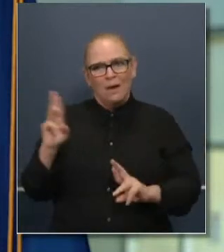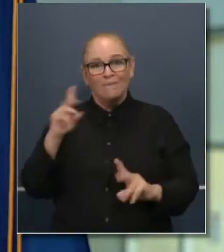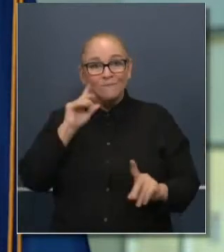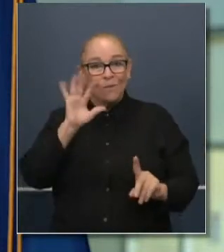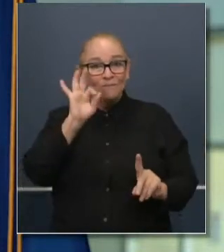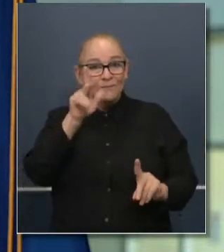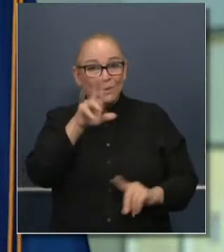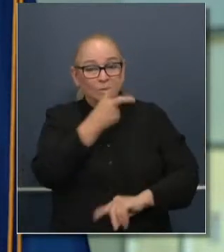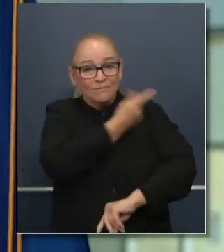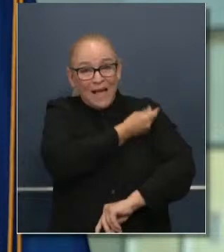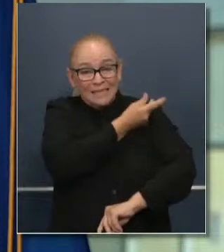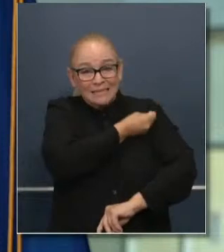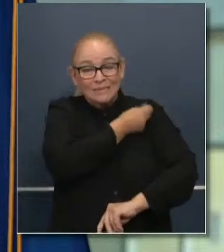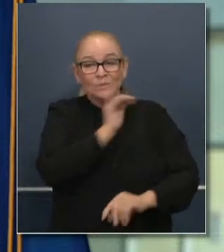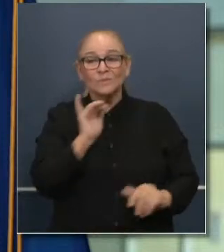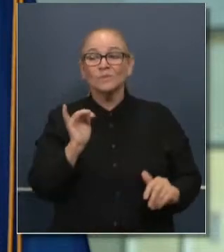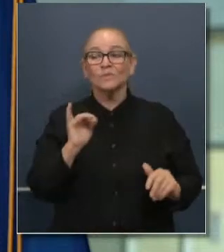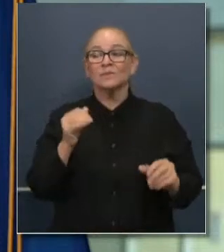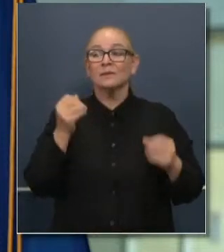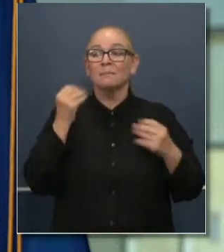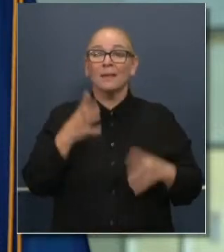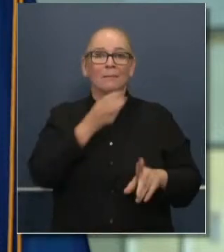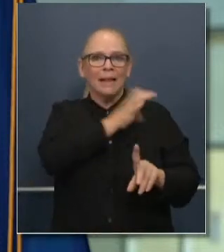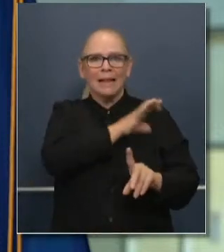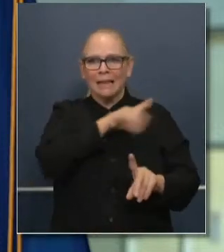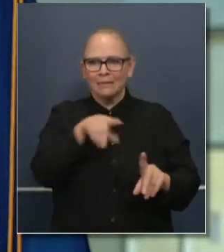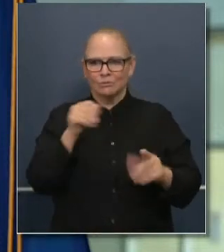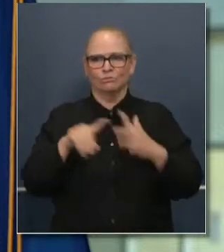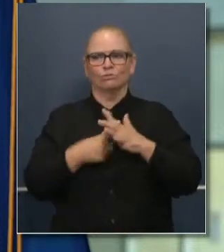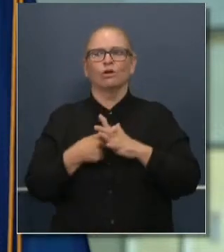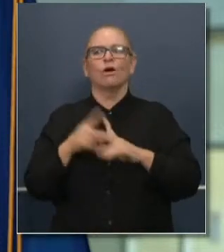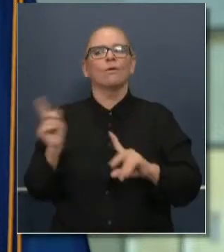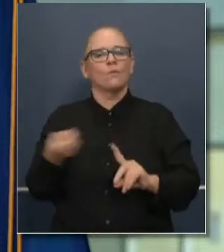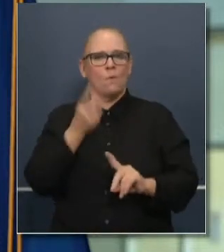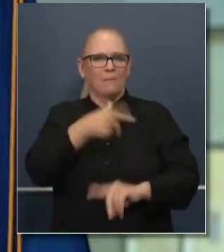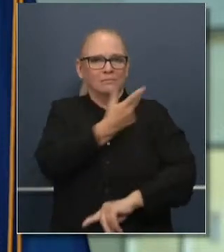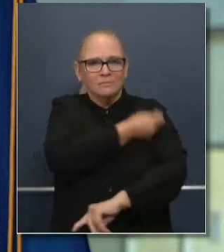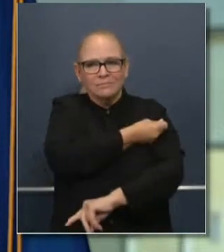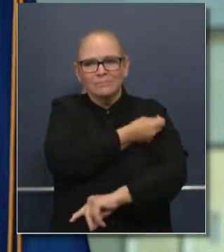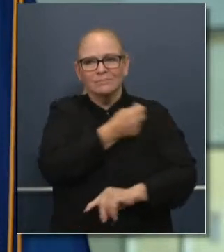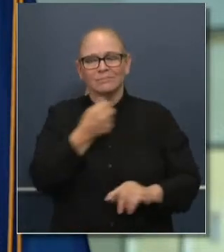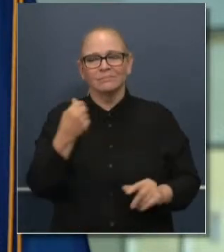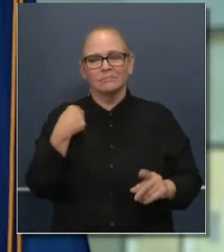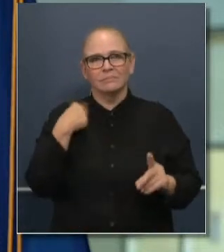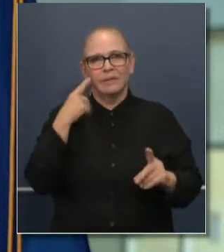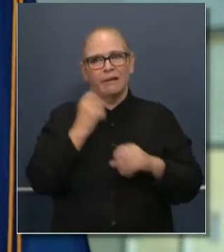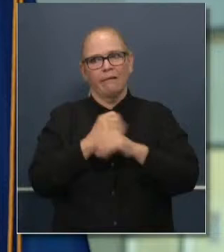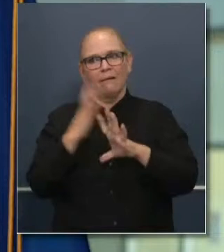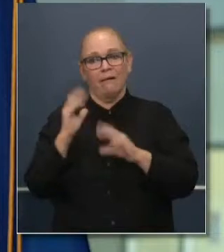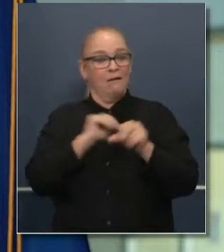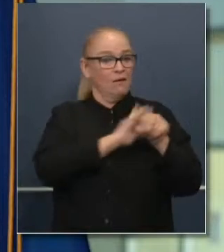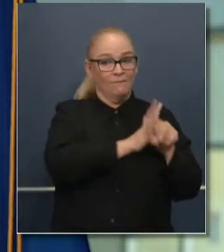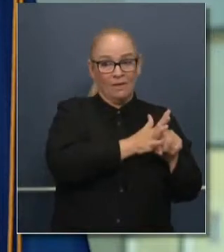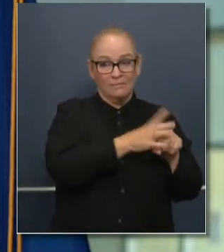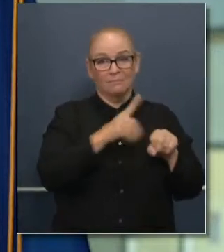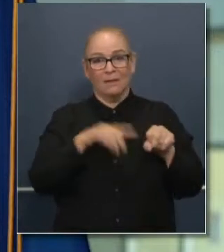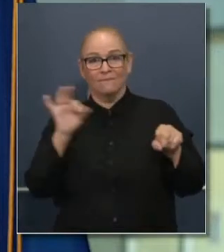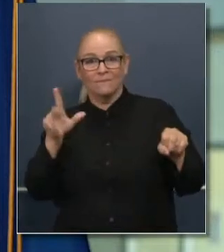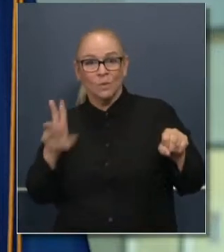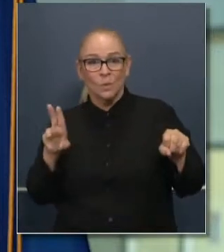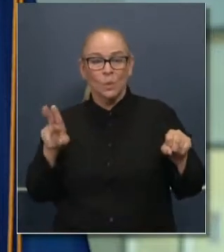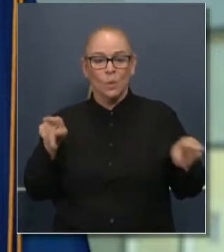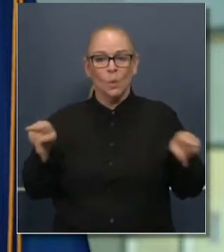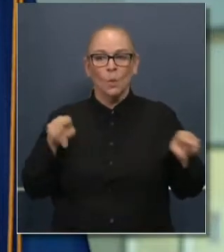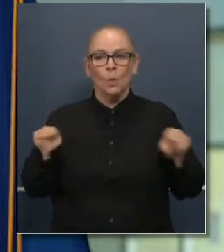number of our clinics and our workplaces. And as we think about COVID-19 on the one hand and flu on the other, we're really trying to make